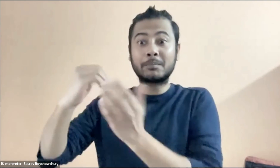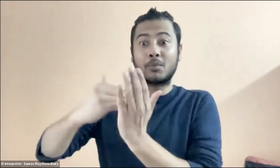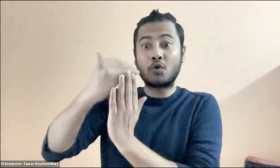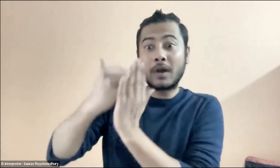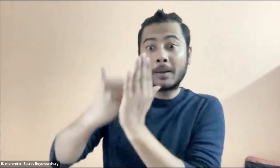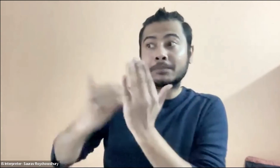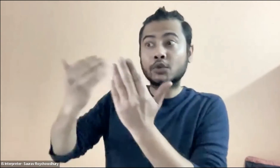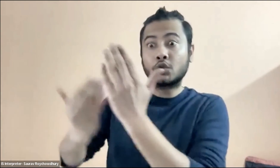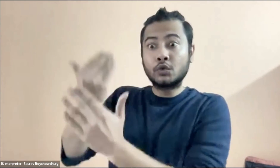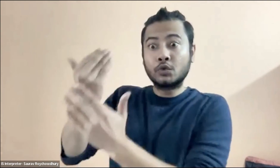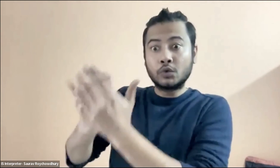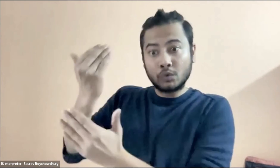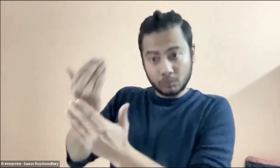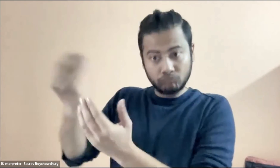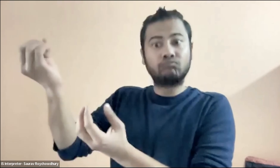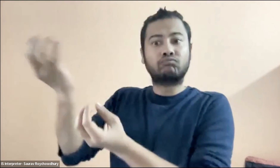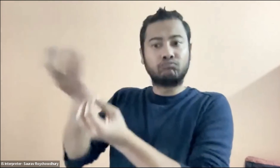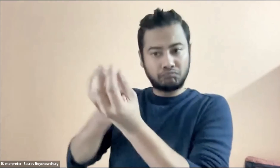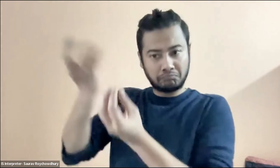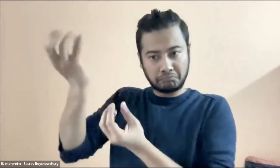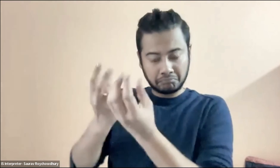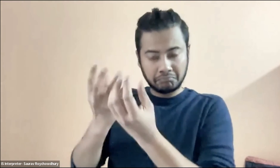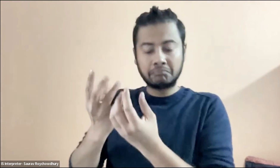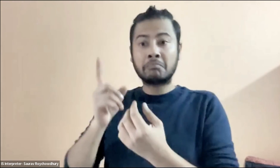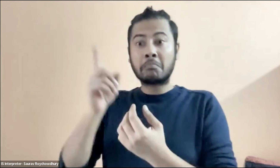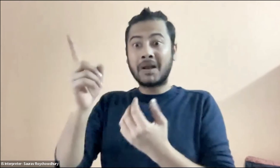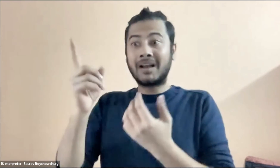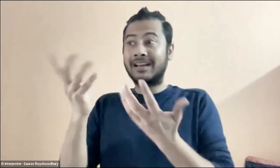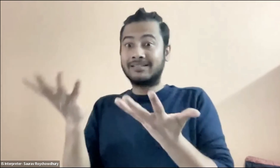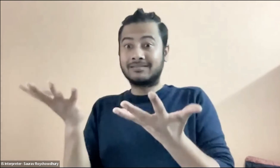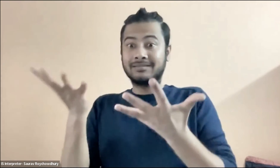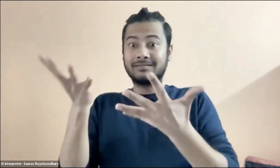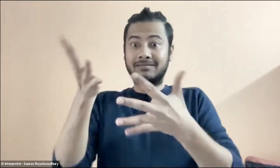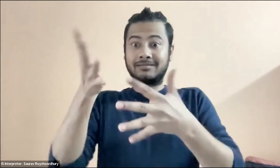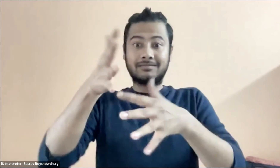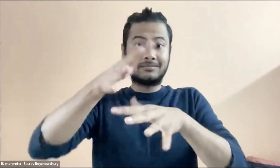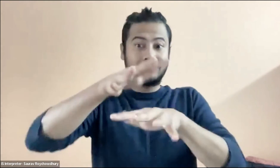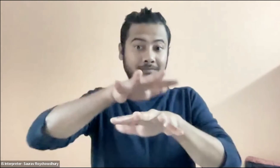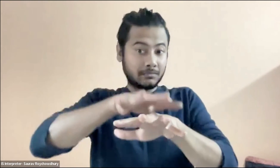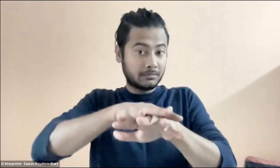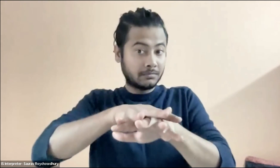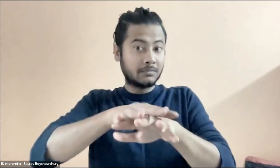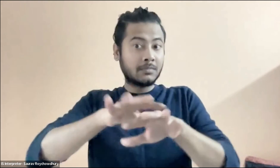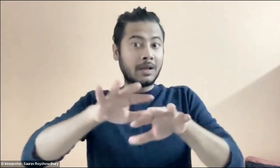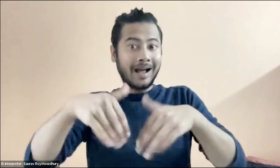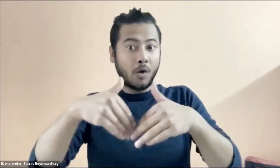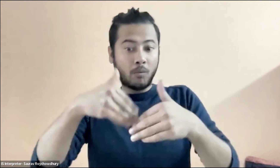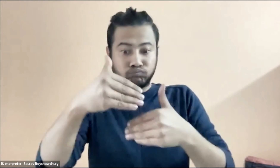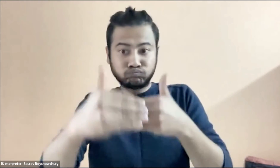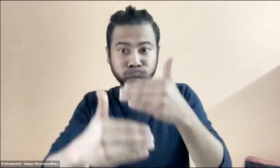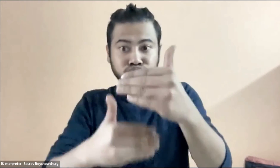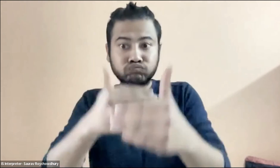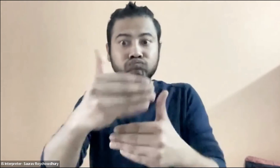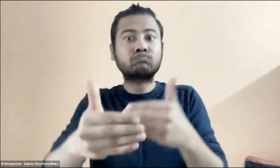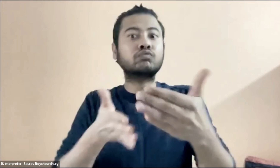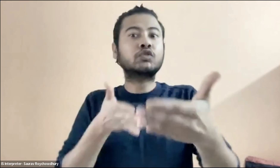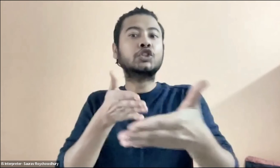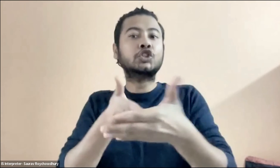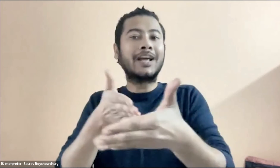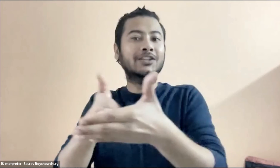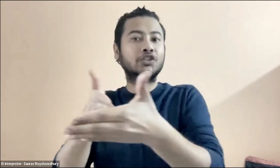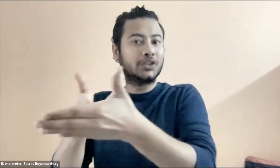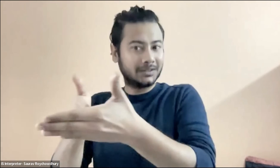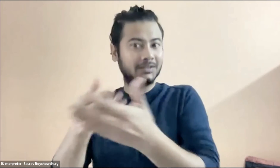we also heard of the challenges of operationalizing that, and also the suggestions